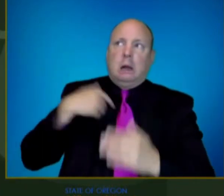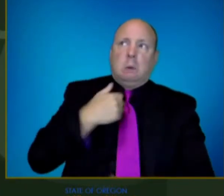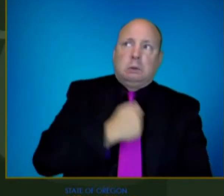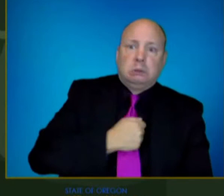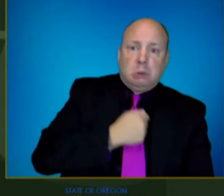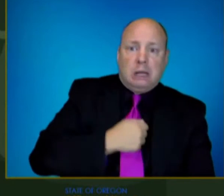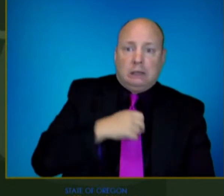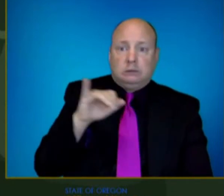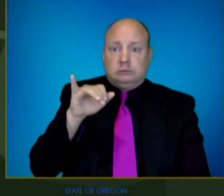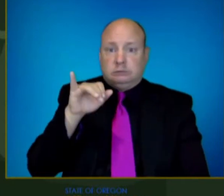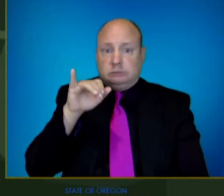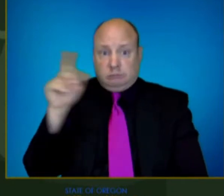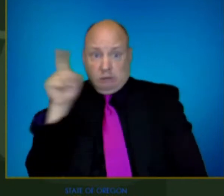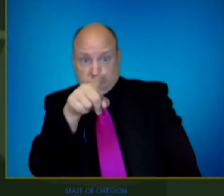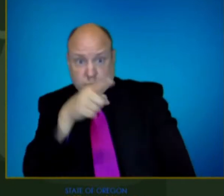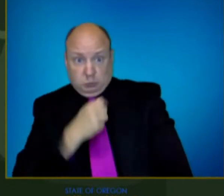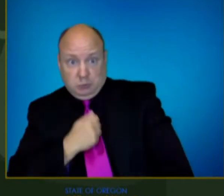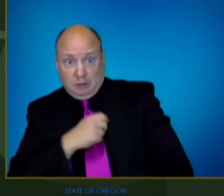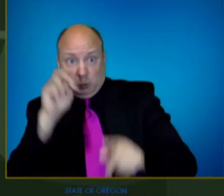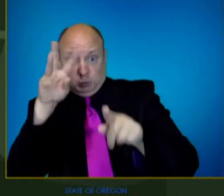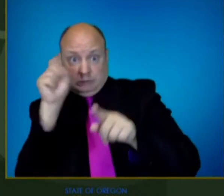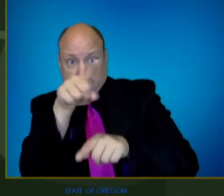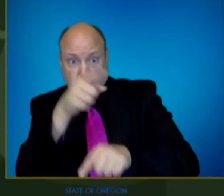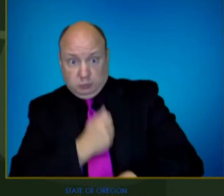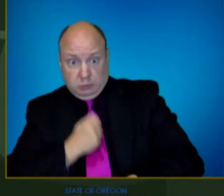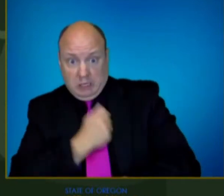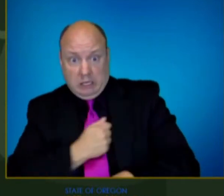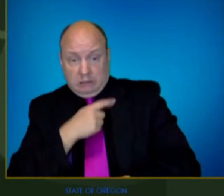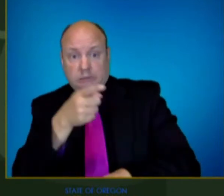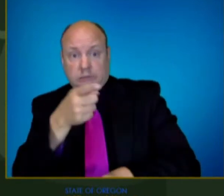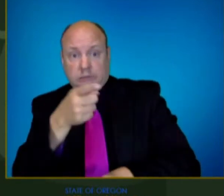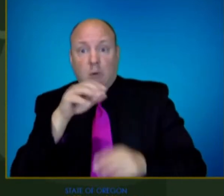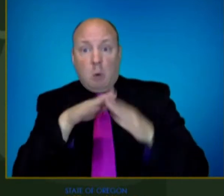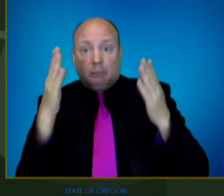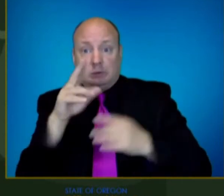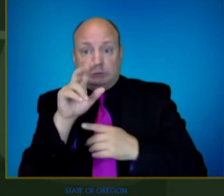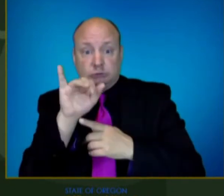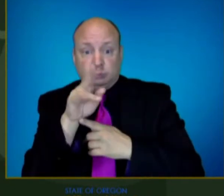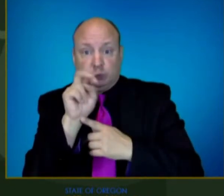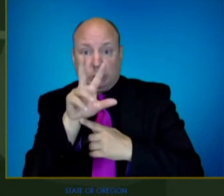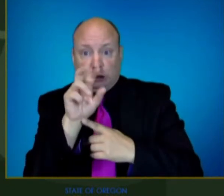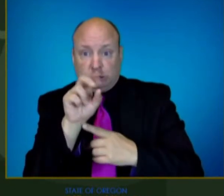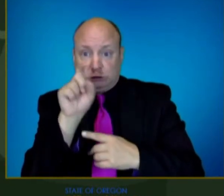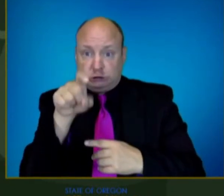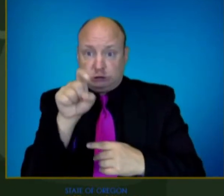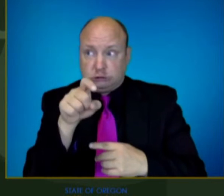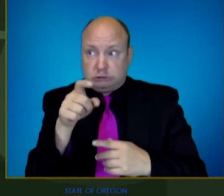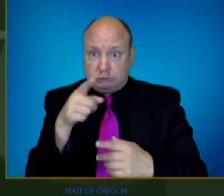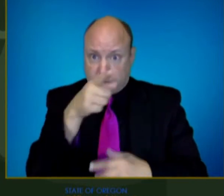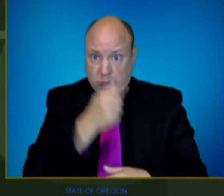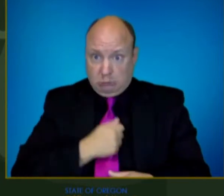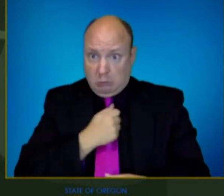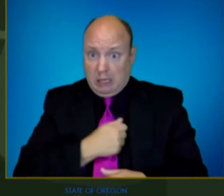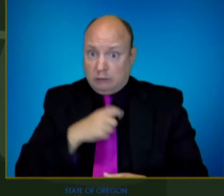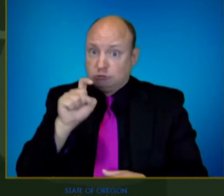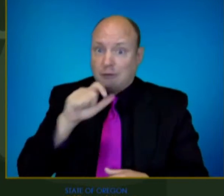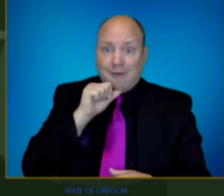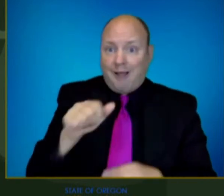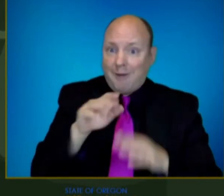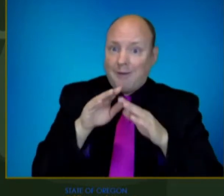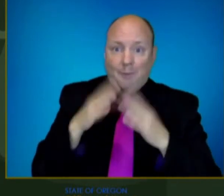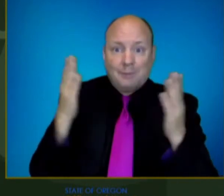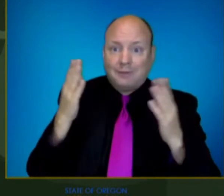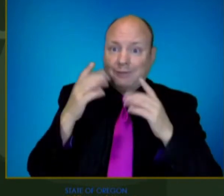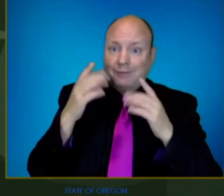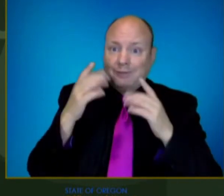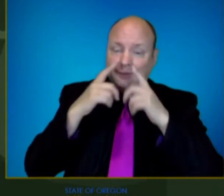in Oregon, and masks and the mandates were keeping it down. And it was as soon as the mandates were lifted that we saw this virus start to take off. Look,